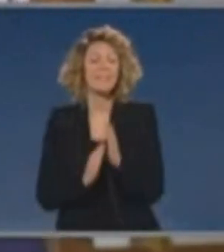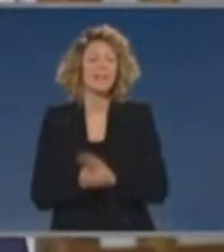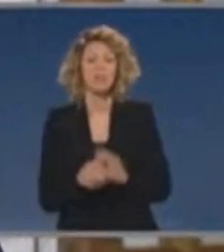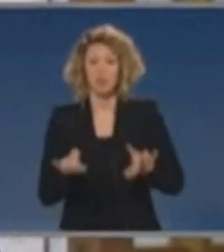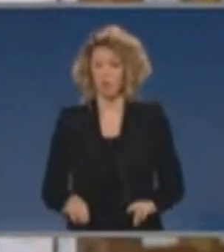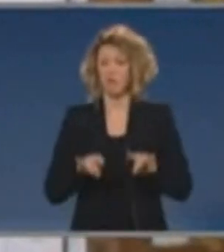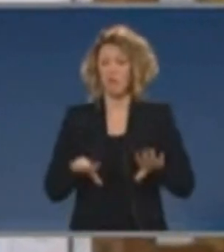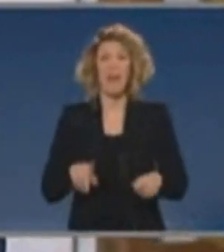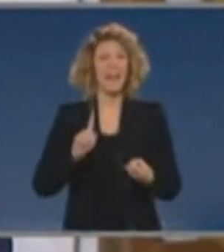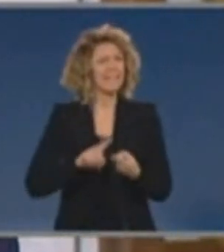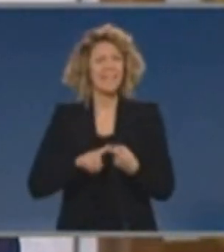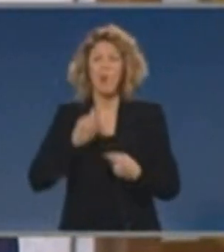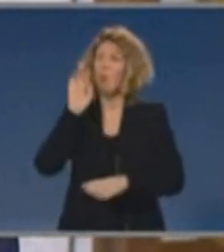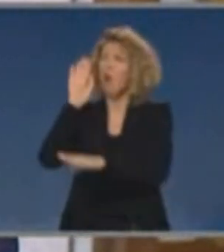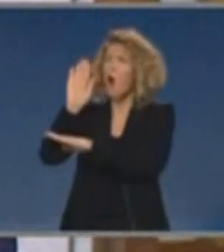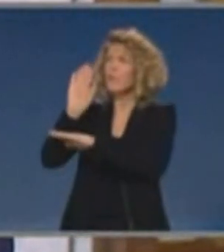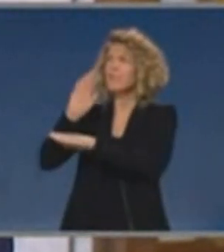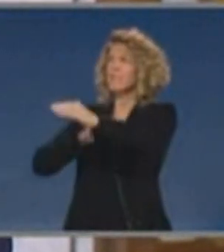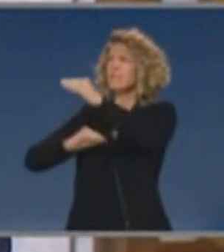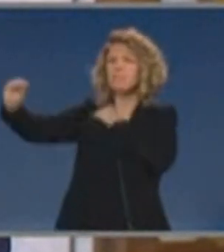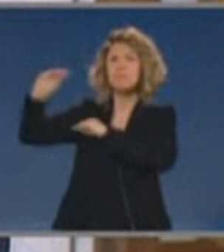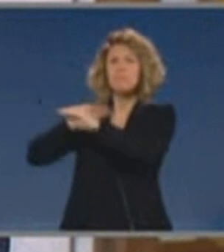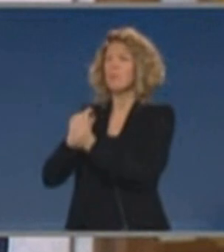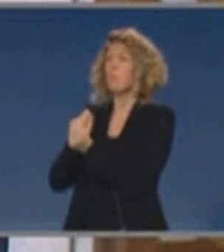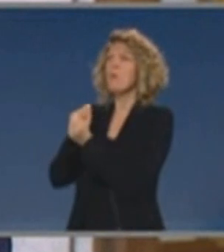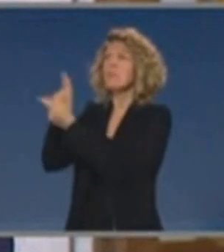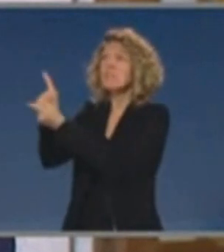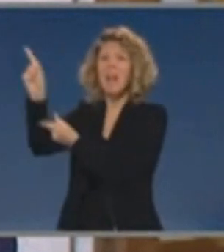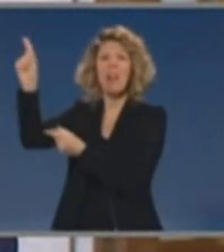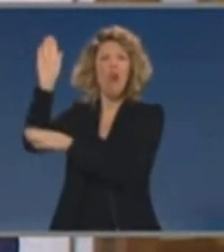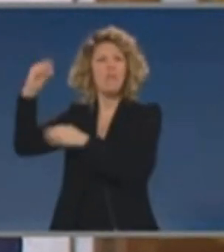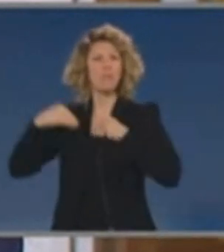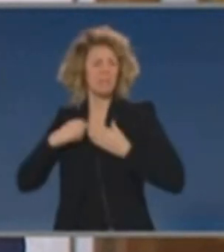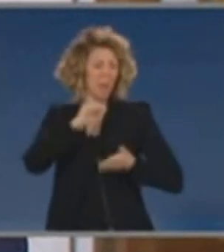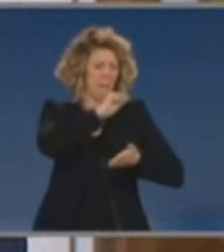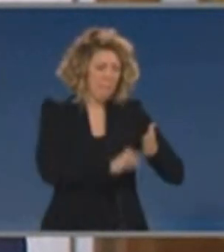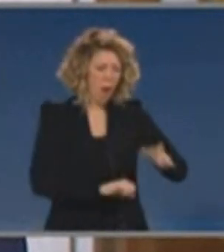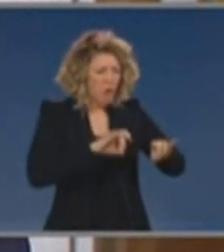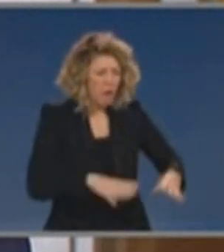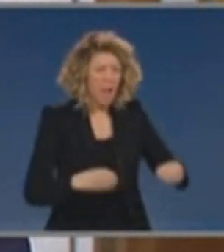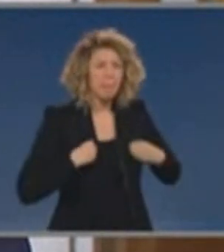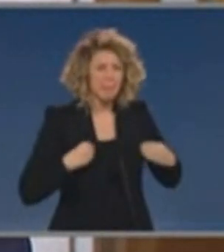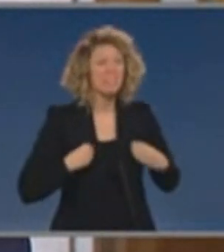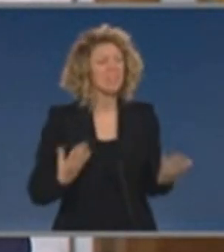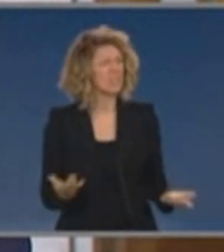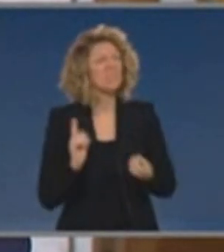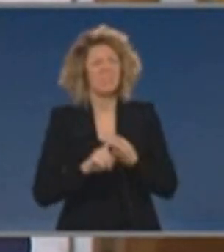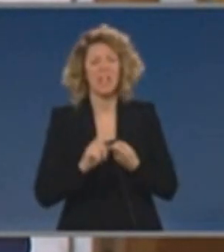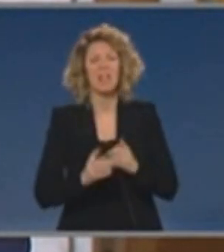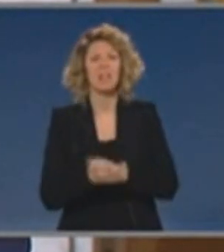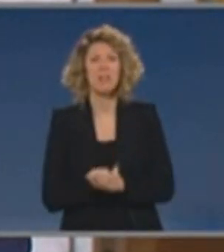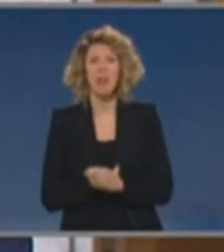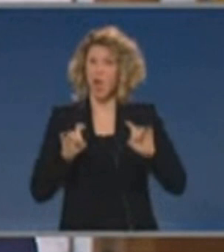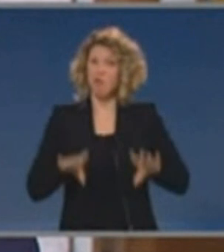will continue to be absolutely critical to Australia's economic prosperity. 1 in 10